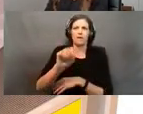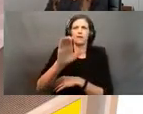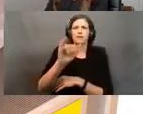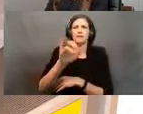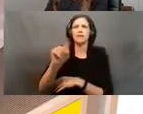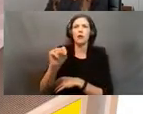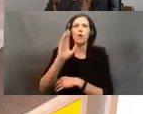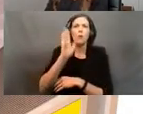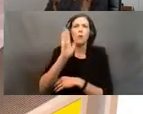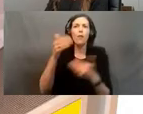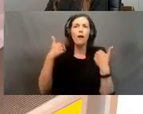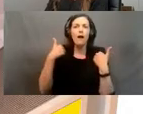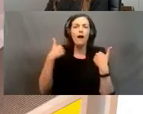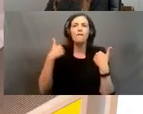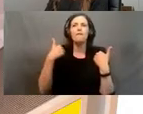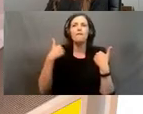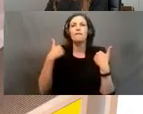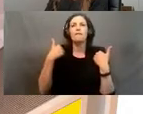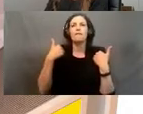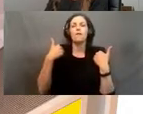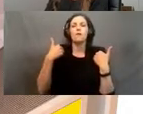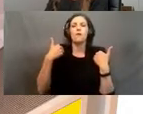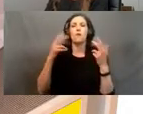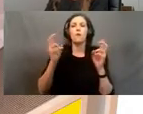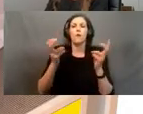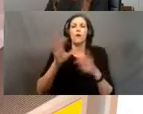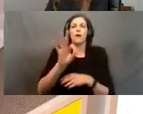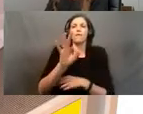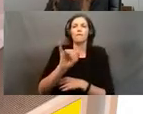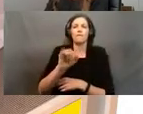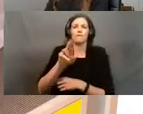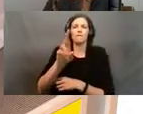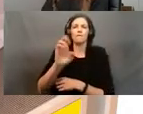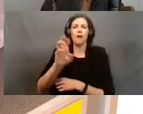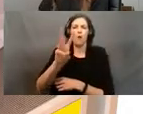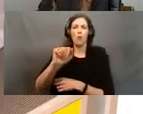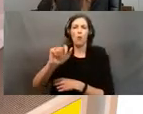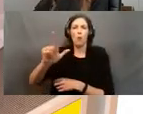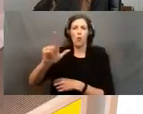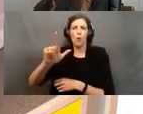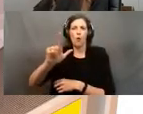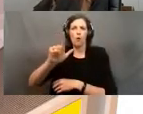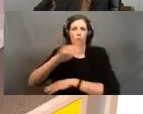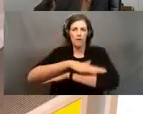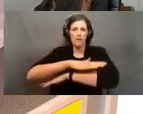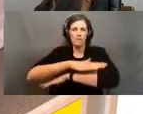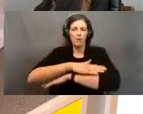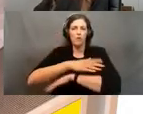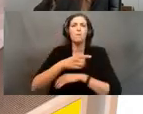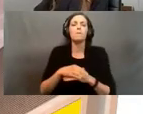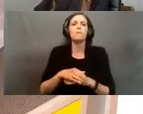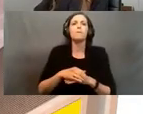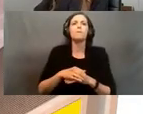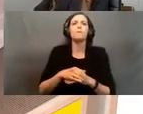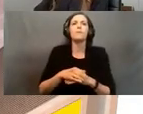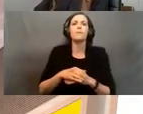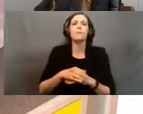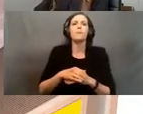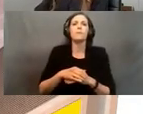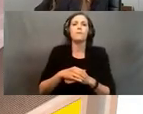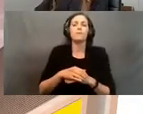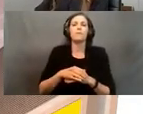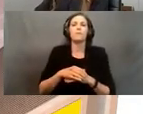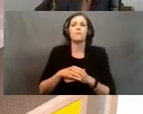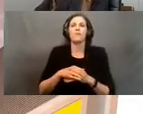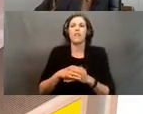essentially a firewall platform that has servers underlying it